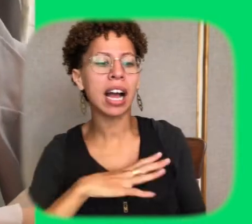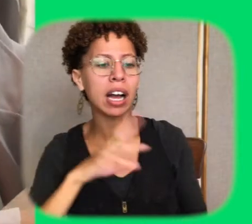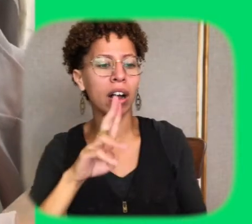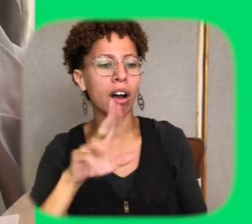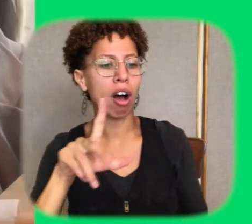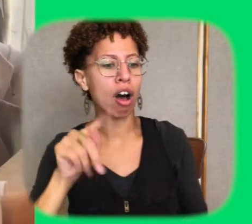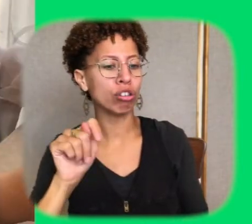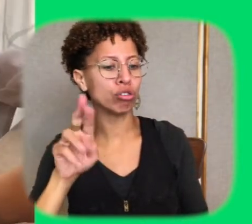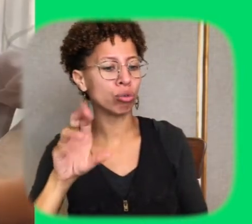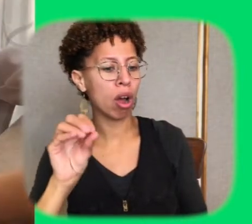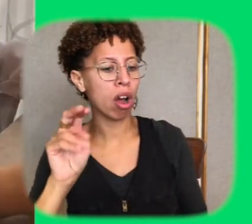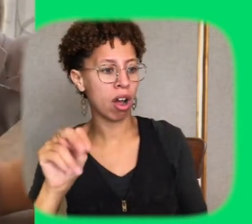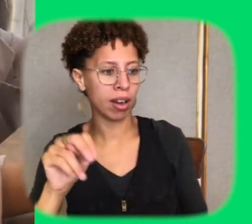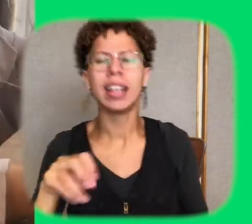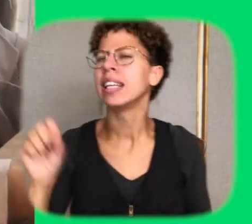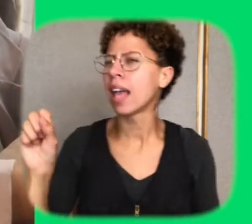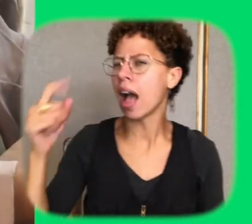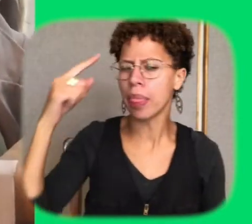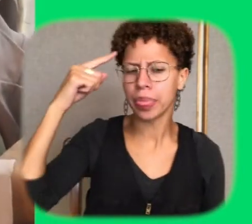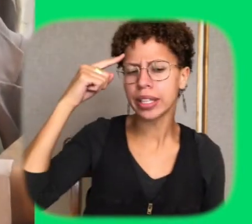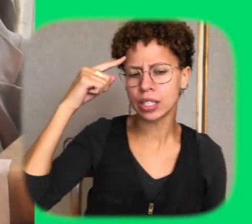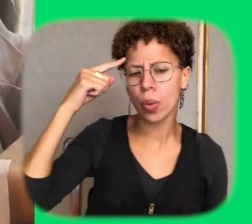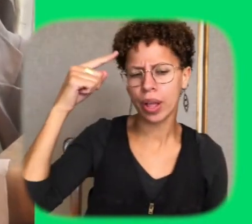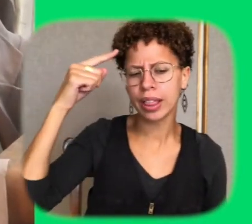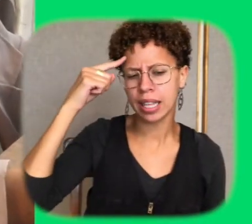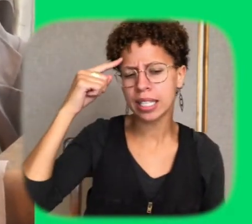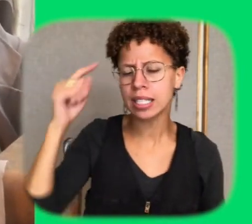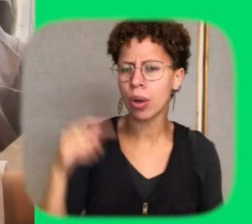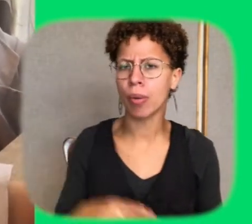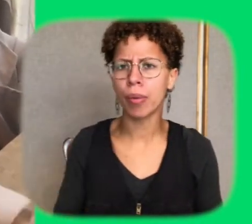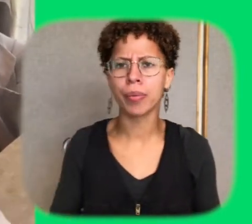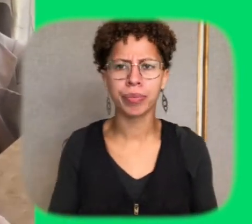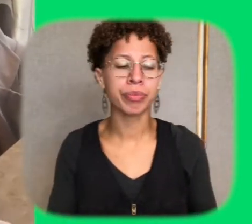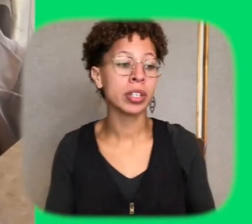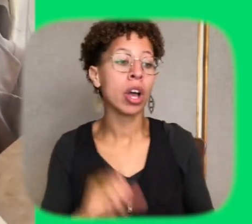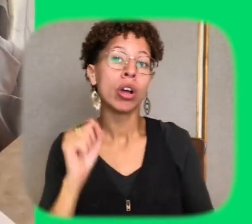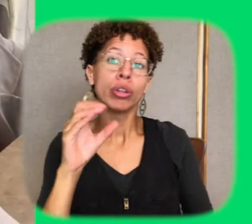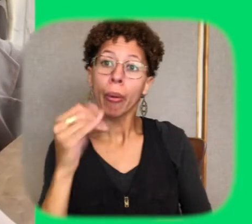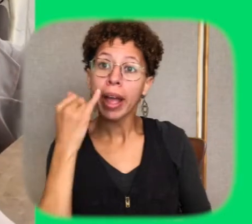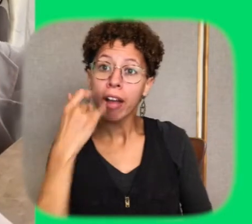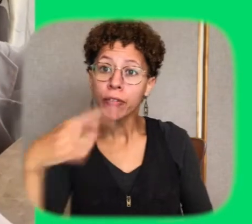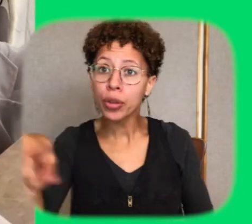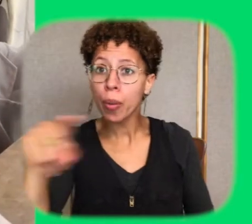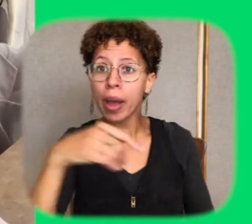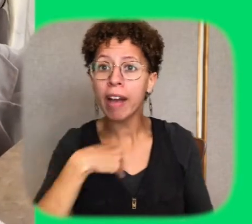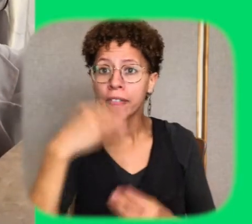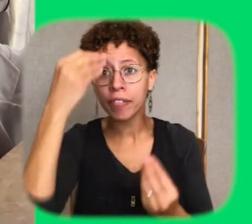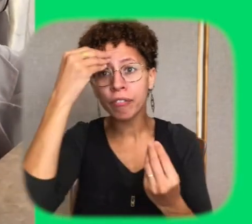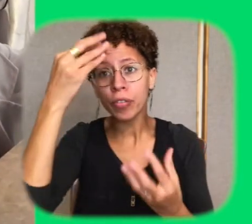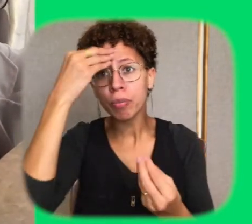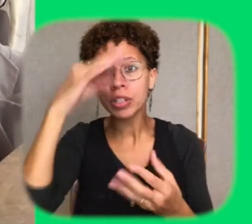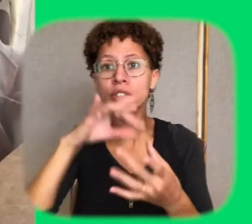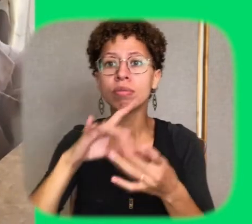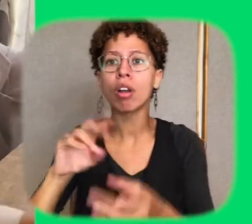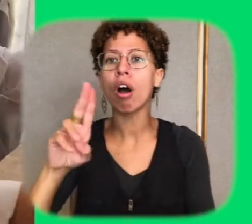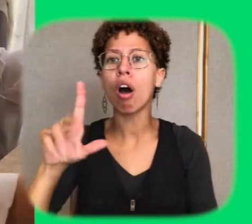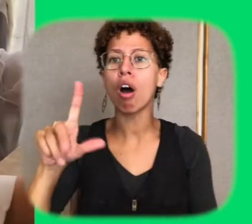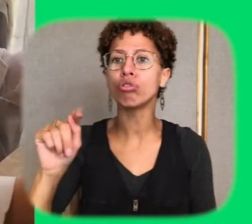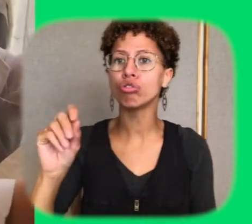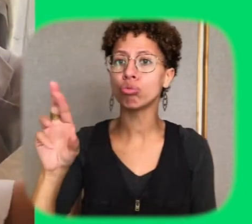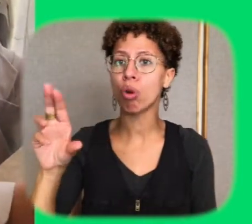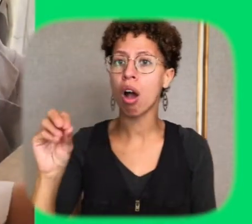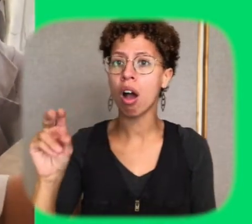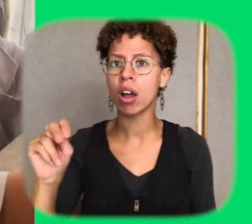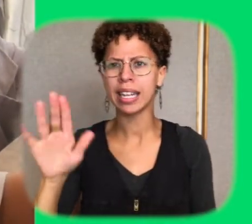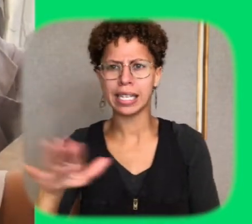is. You think it is? So, folks, if you have any information on Ultron and what his powers are, you can let us know as well. You can send them our